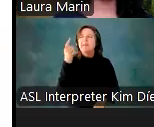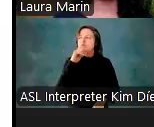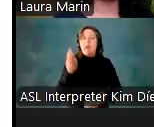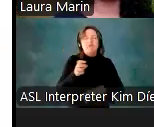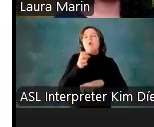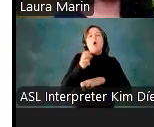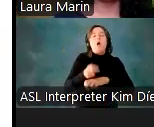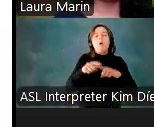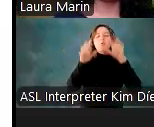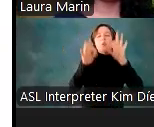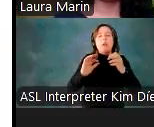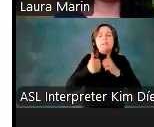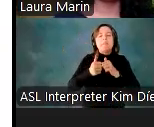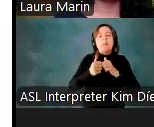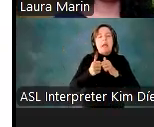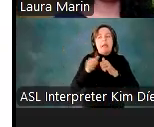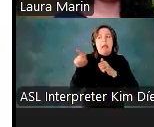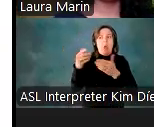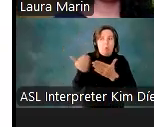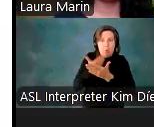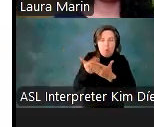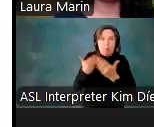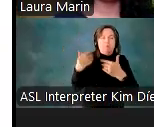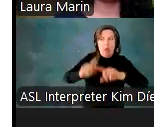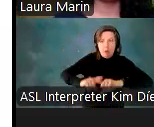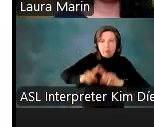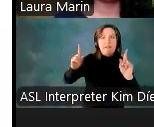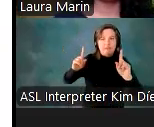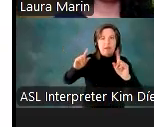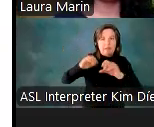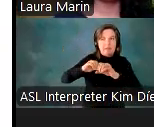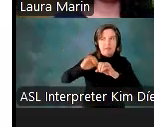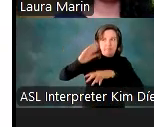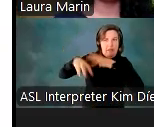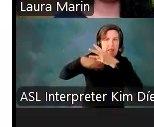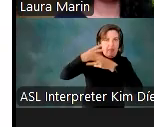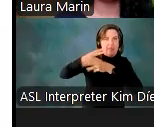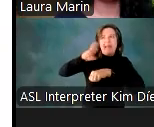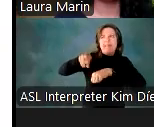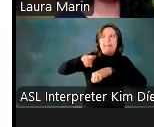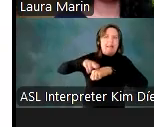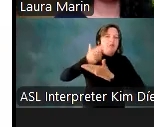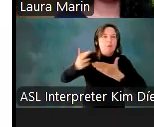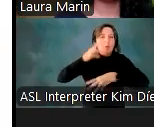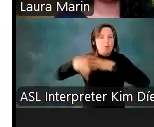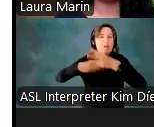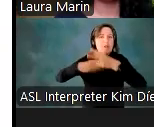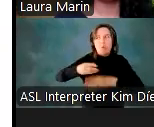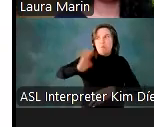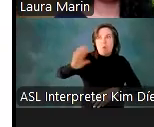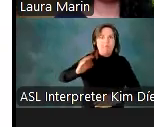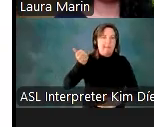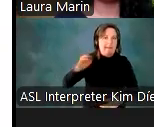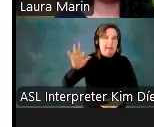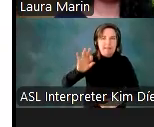explain how different and new this was in this world, in the natural resource world in 1991. It was very